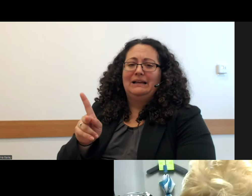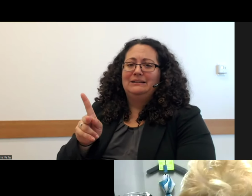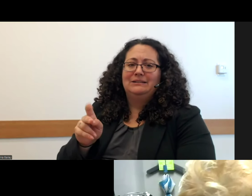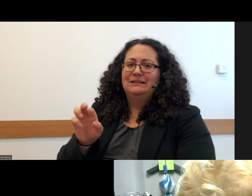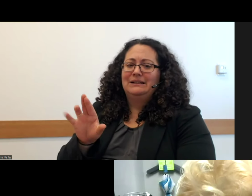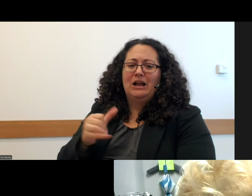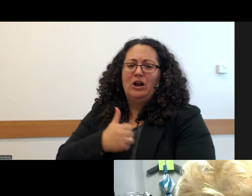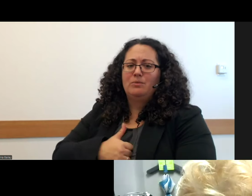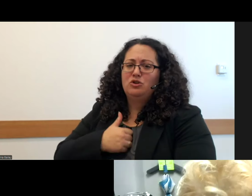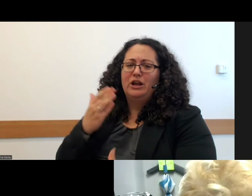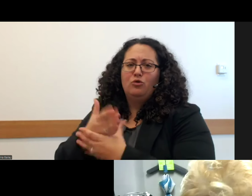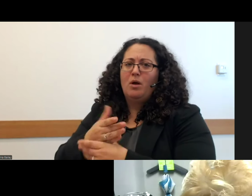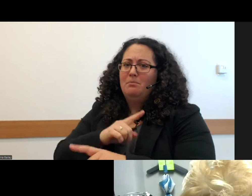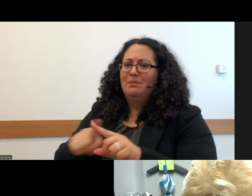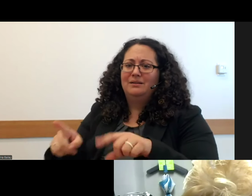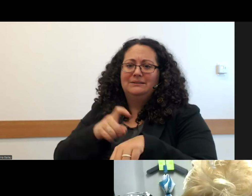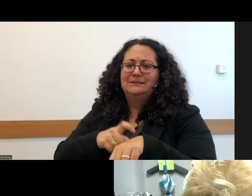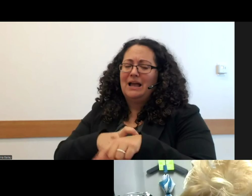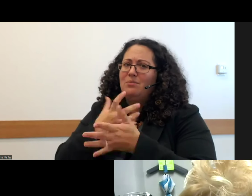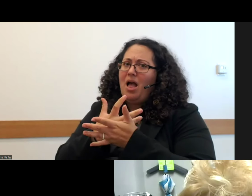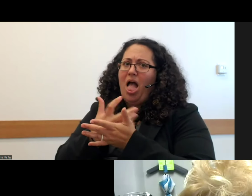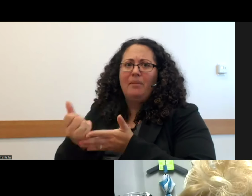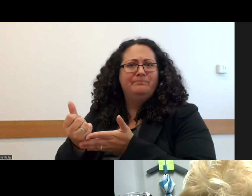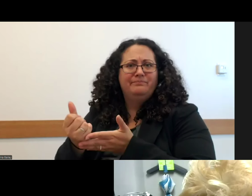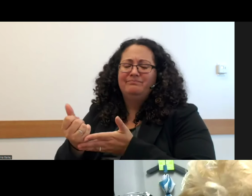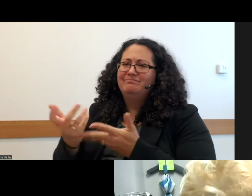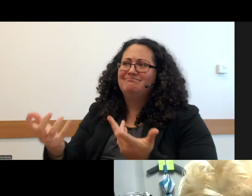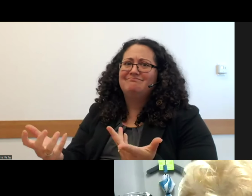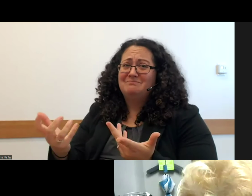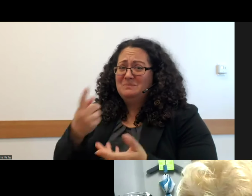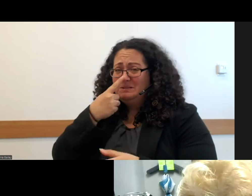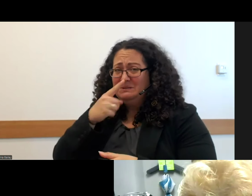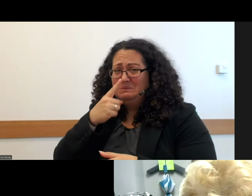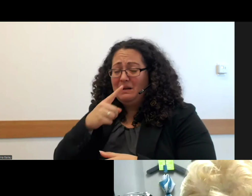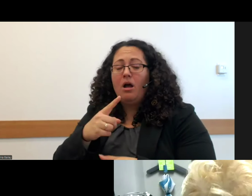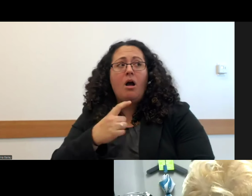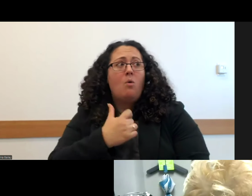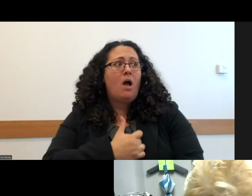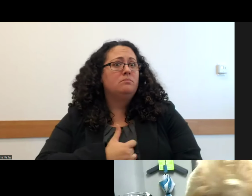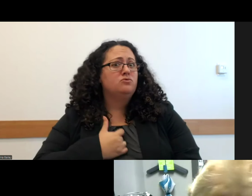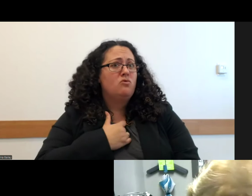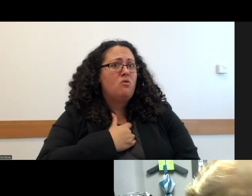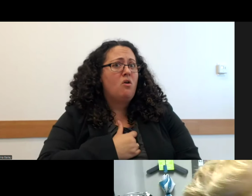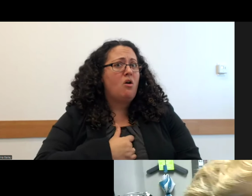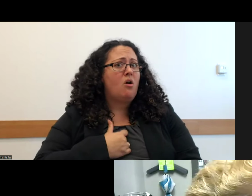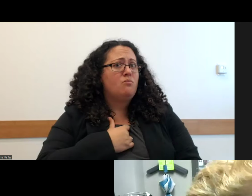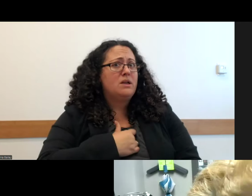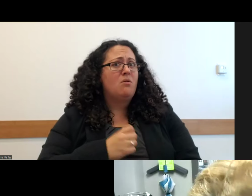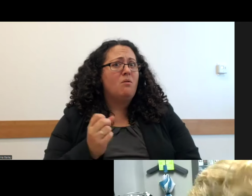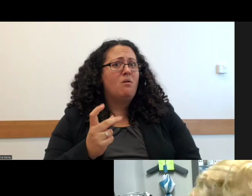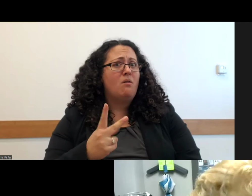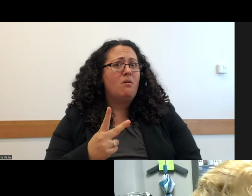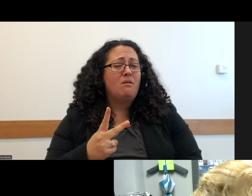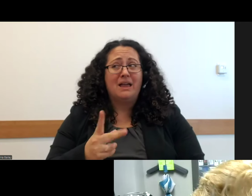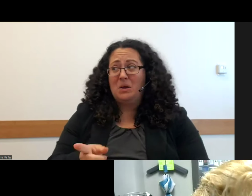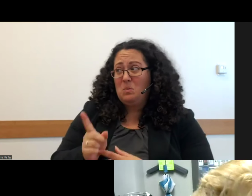sorry to interrupt you, but yes. We're running very low on time. So if you could wrap this I up apologize. Within the next minute, that's fine. Okay.